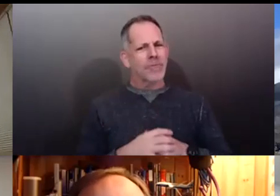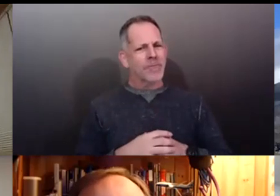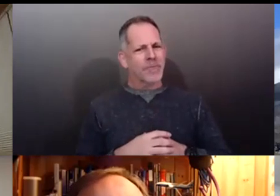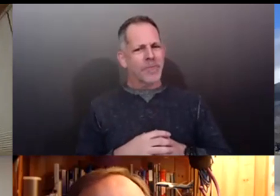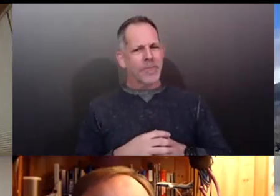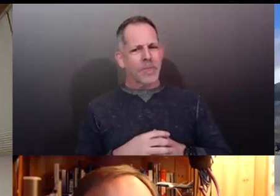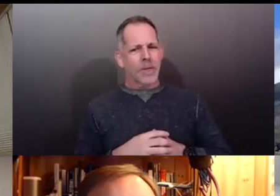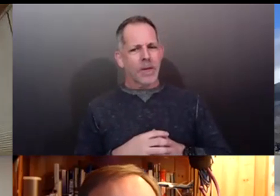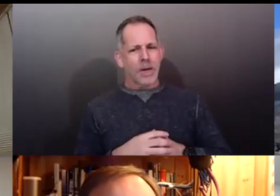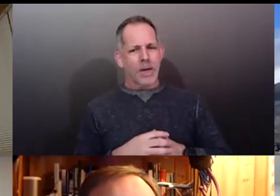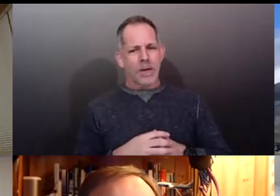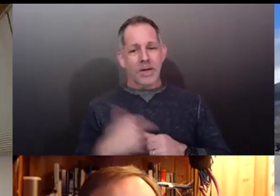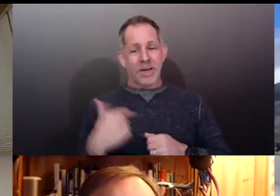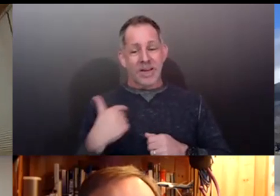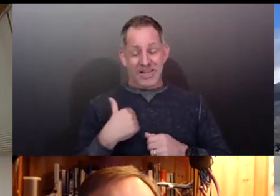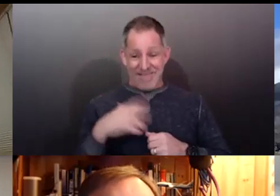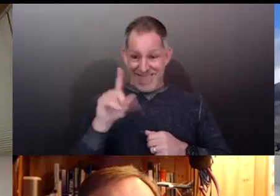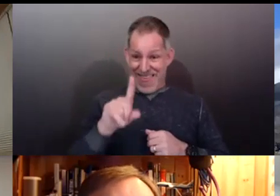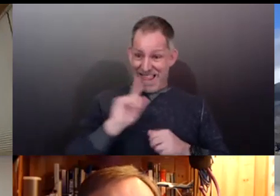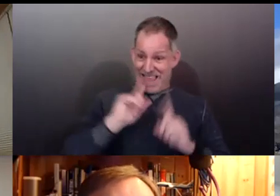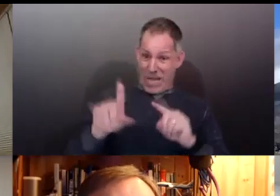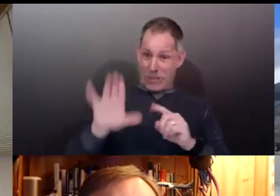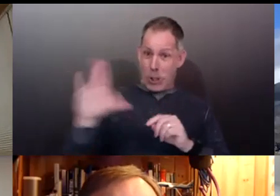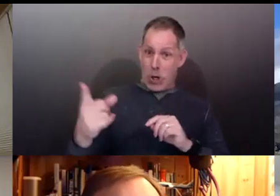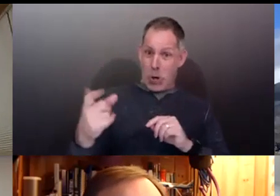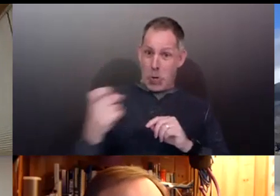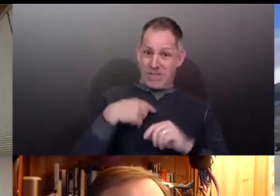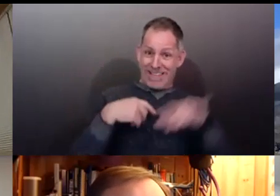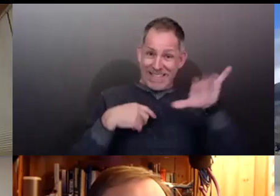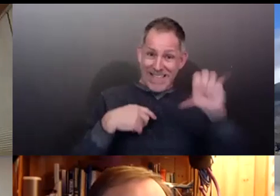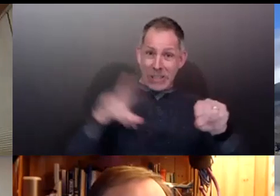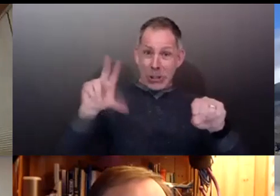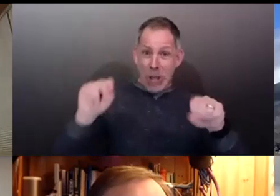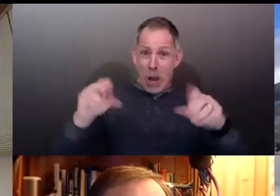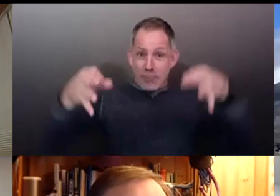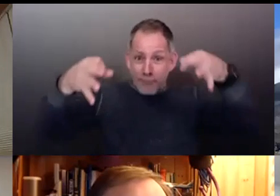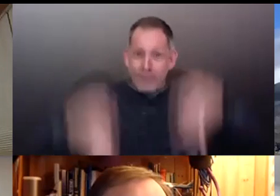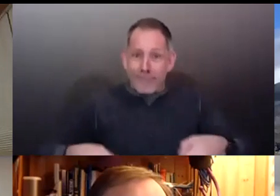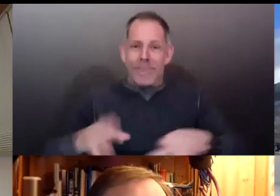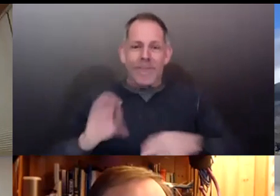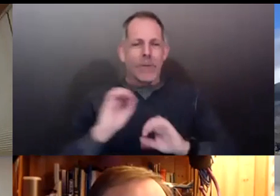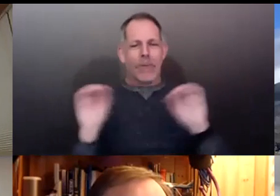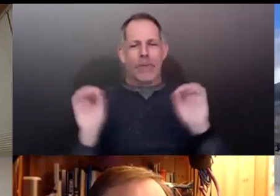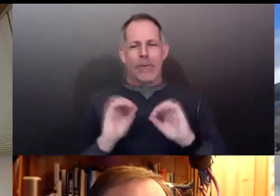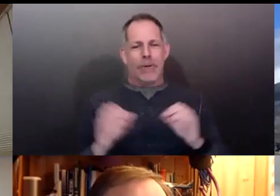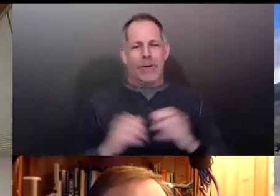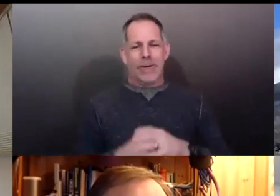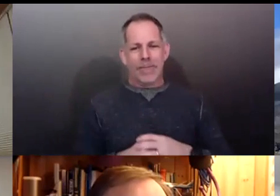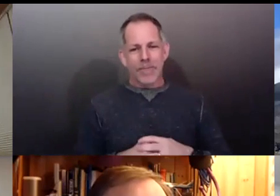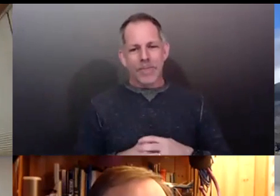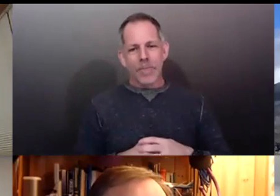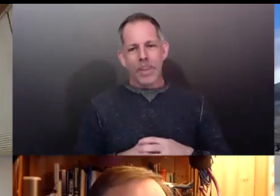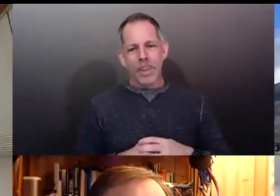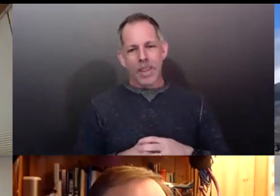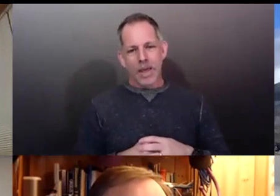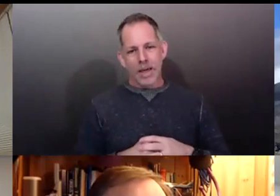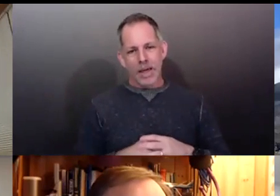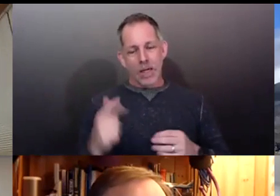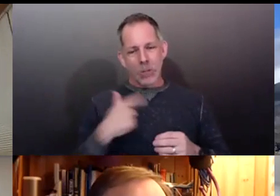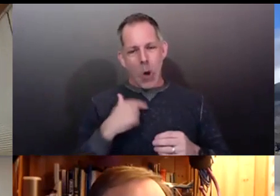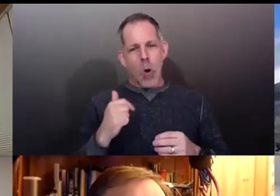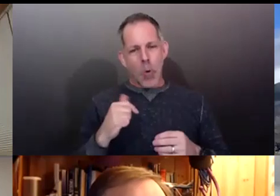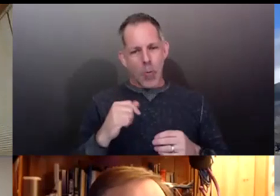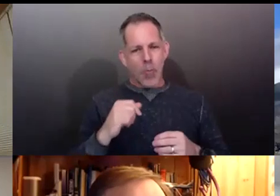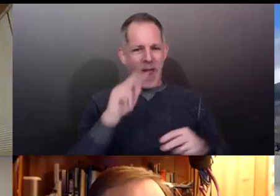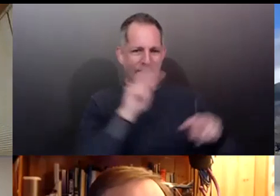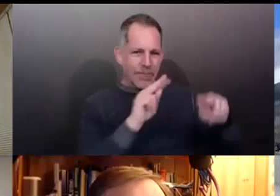answer to, but I think it deserves consideration both from our Department of Health colleagues to get consultation, as well